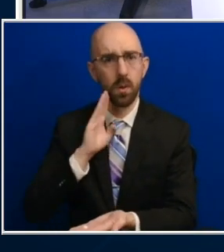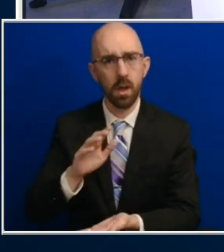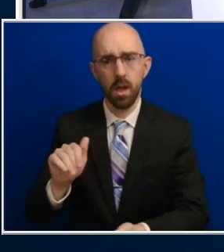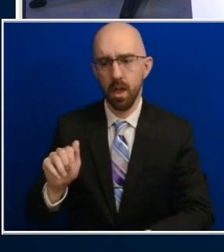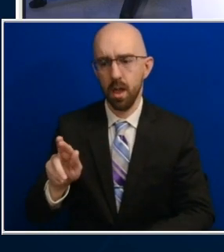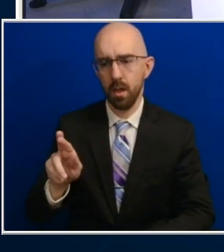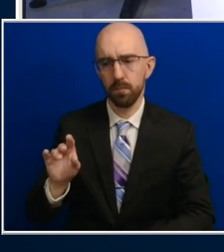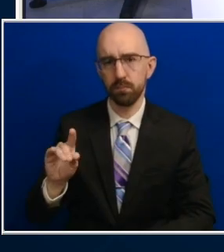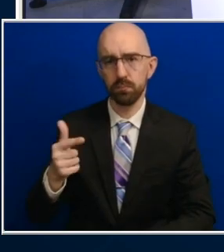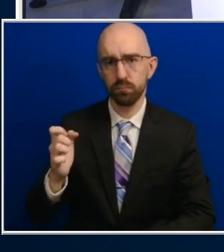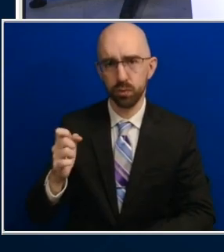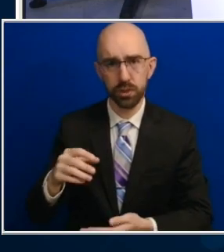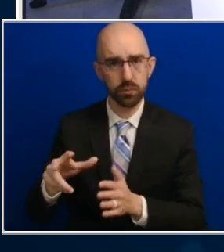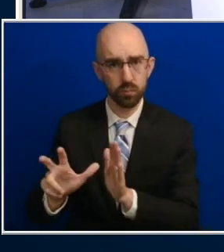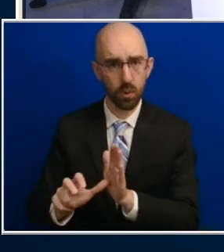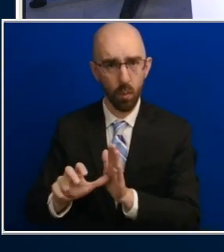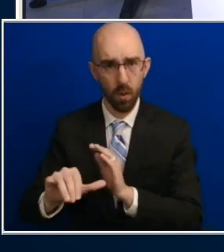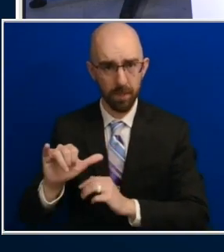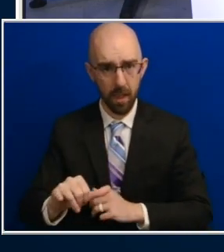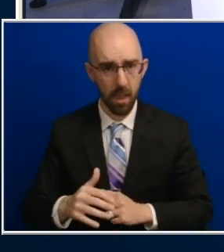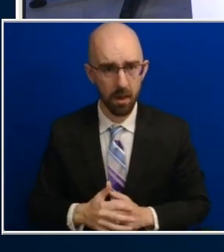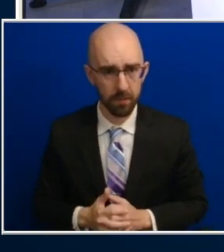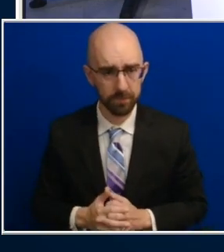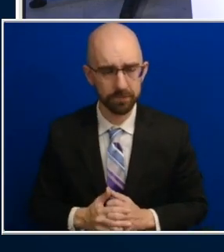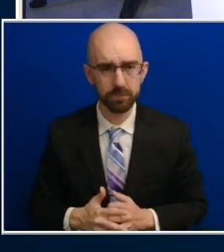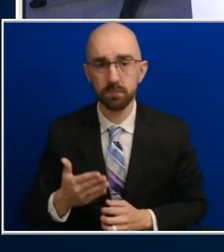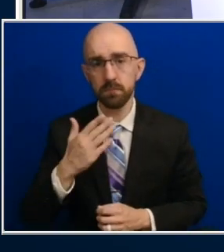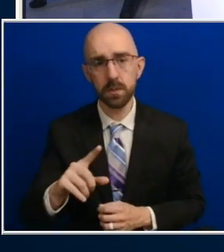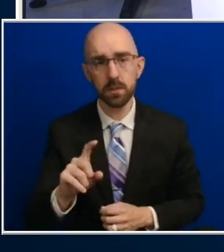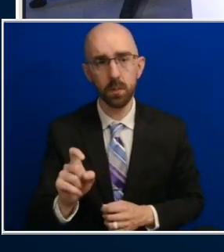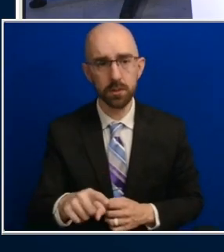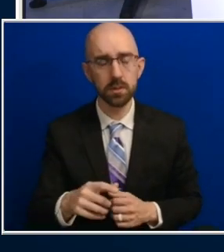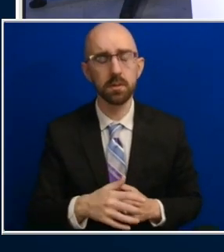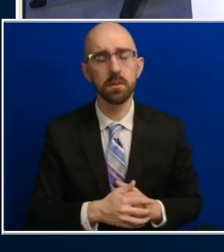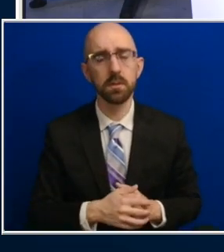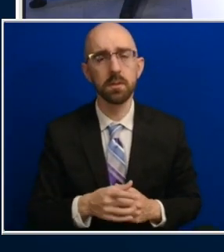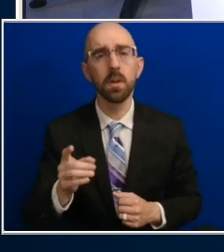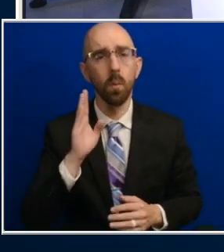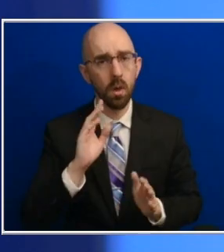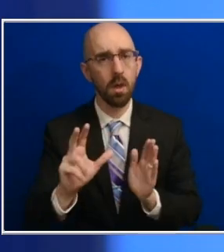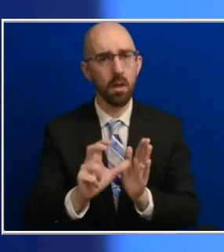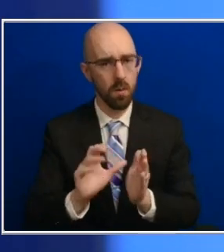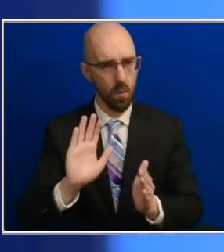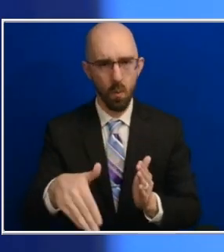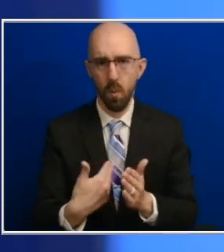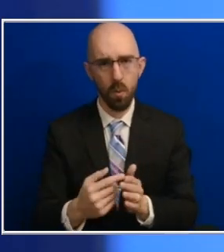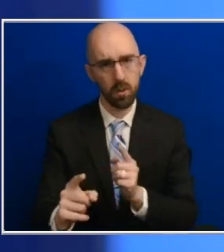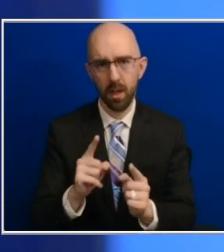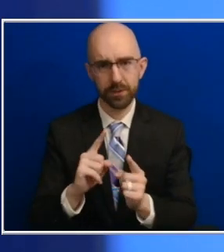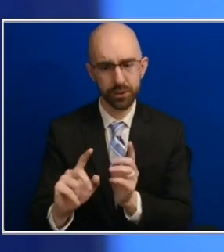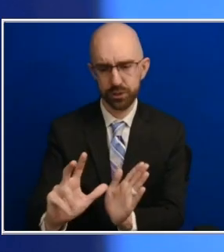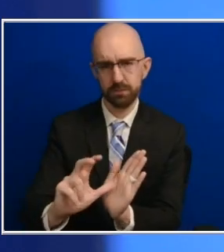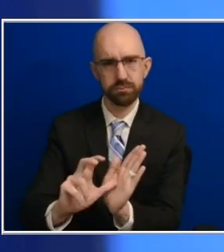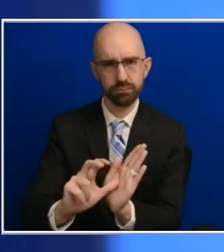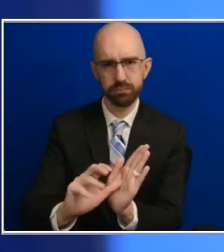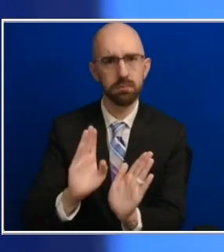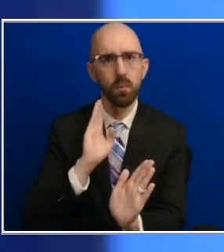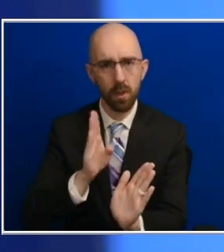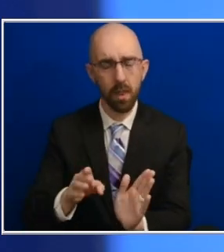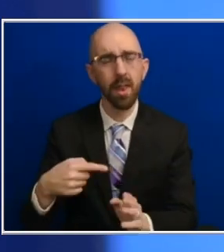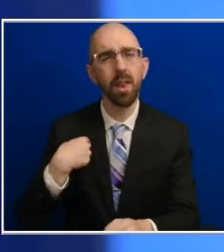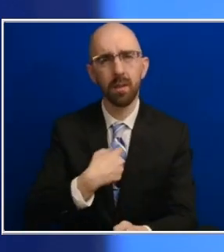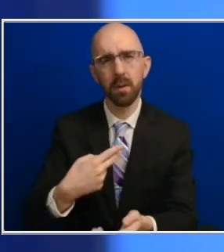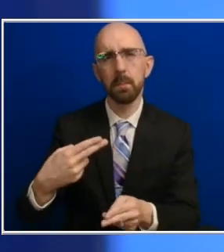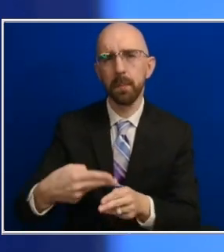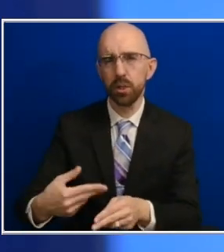that? This is a great question. It will record the entire conversation, and as we mentioned earlier, this is